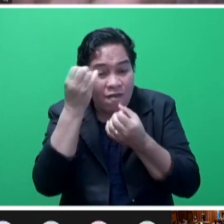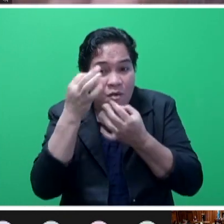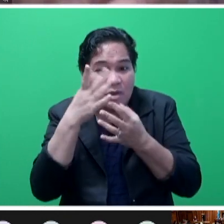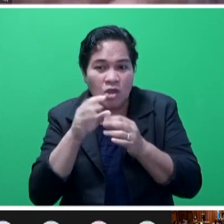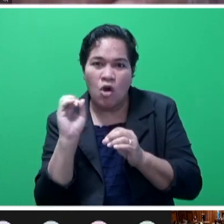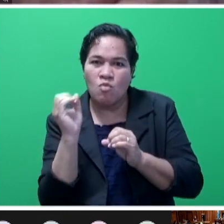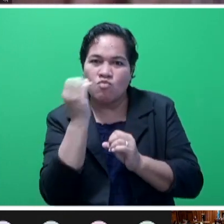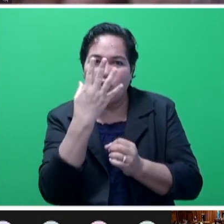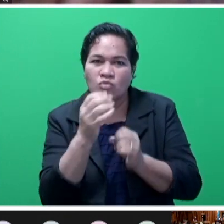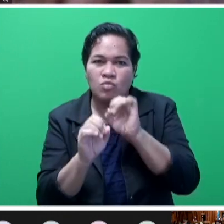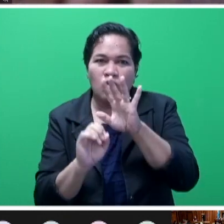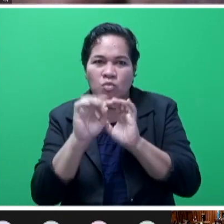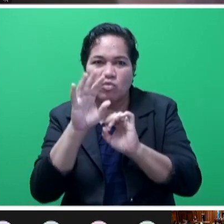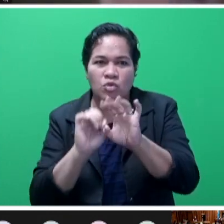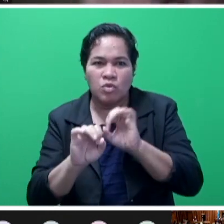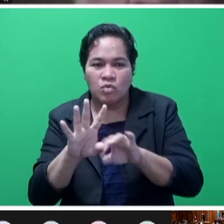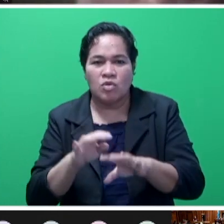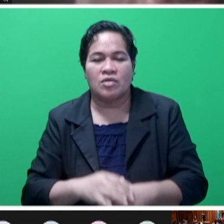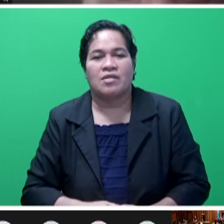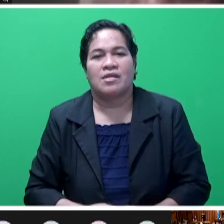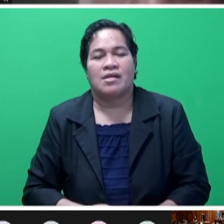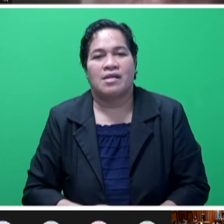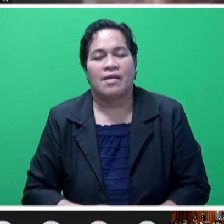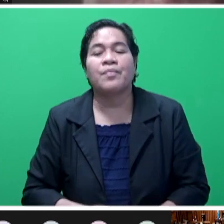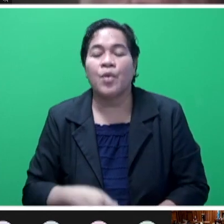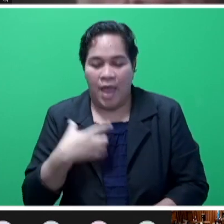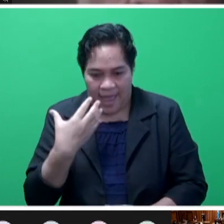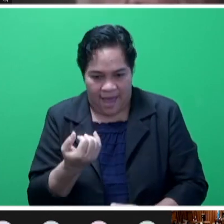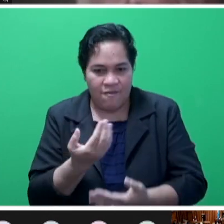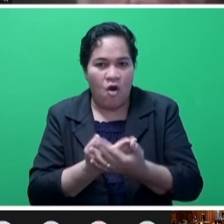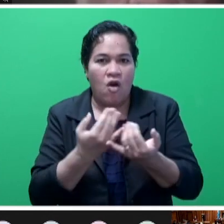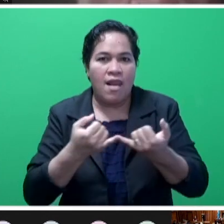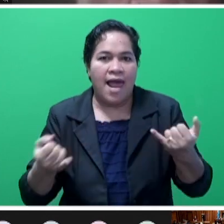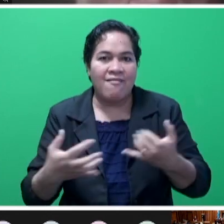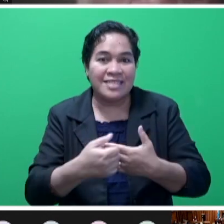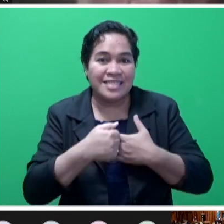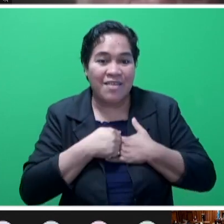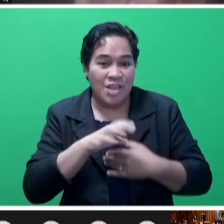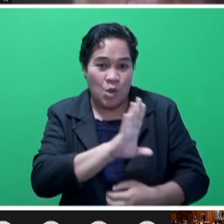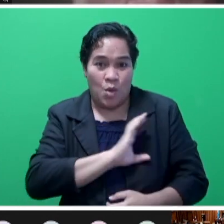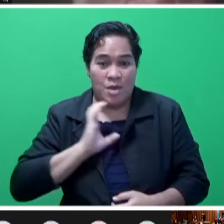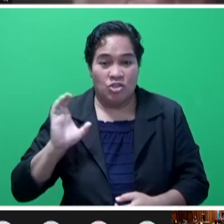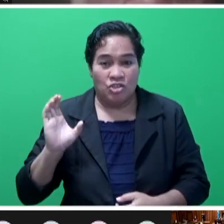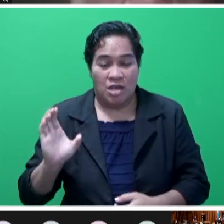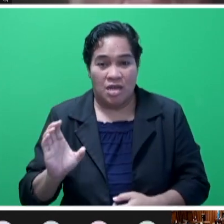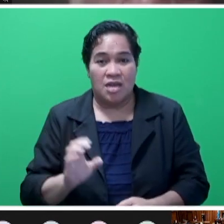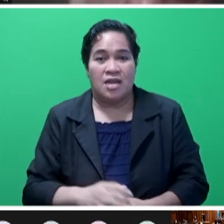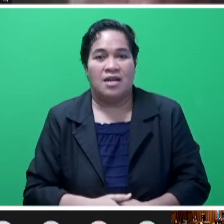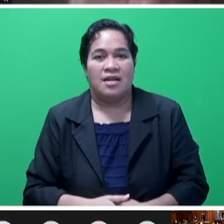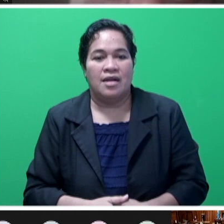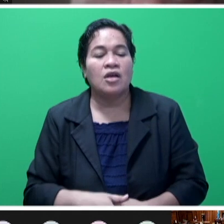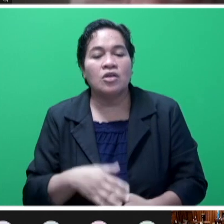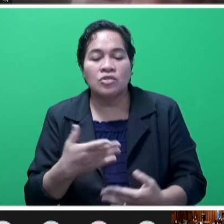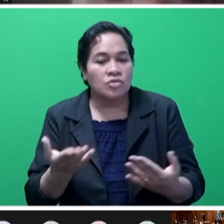of certain things that tantamounts to online bullying. And of course, we have our Online Safety Commission, and I'm sure the public and the parents are